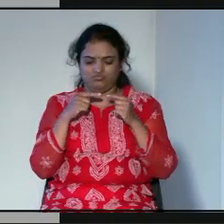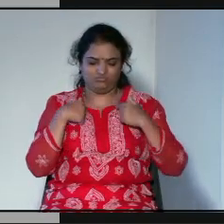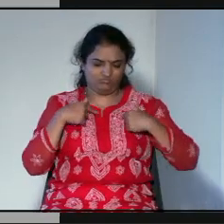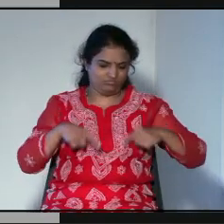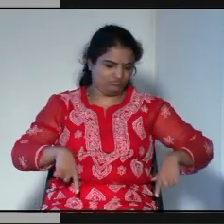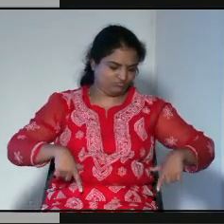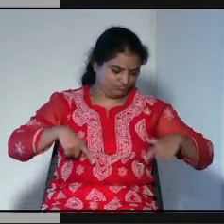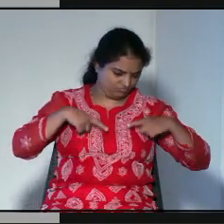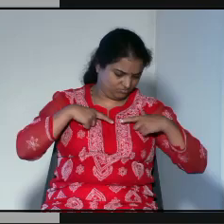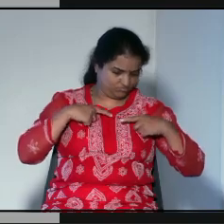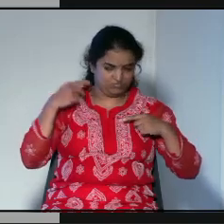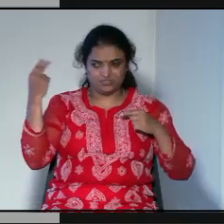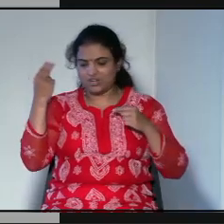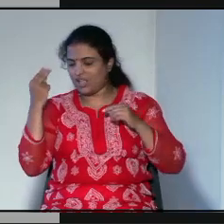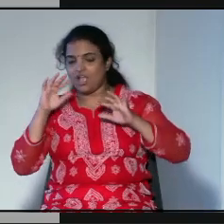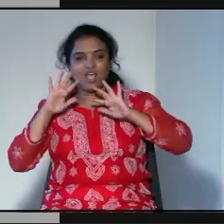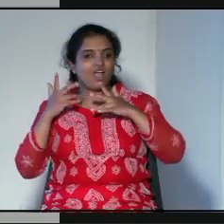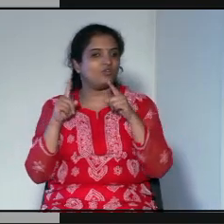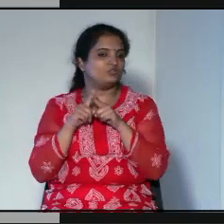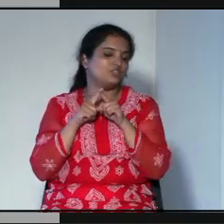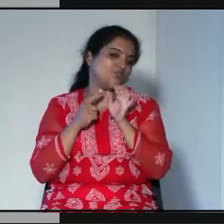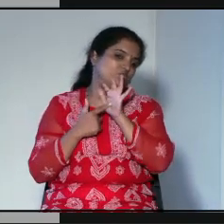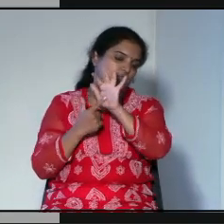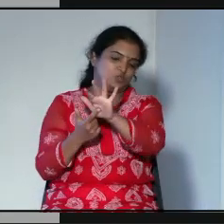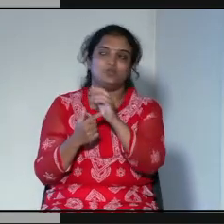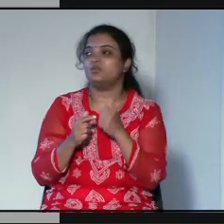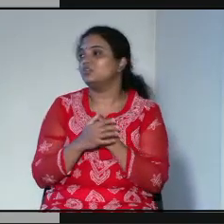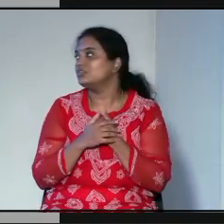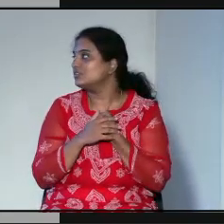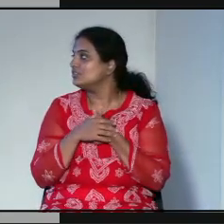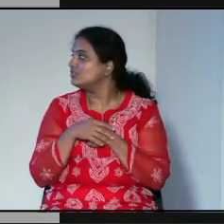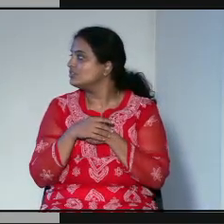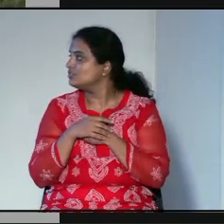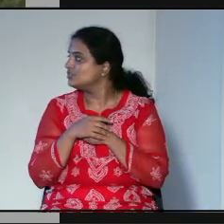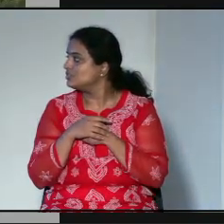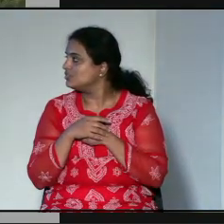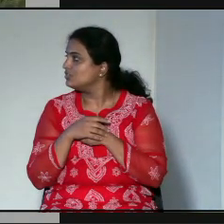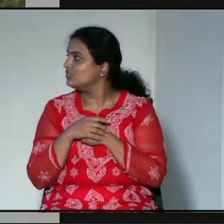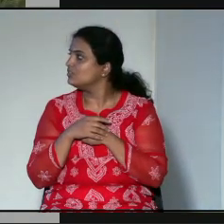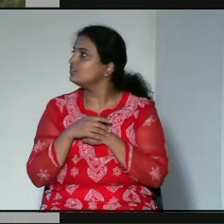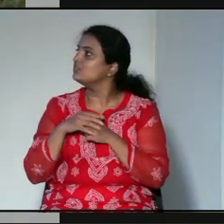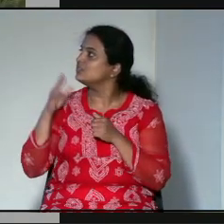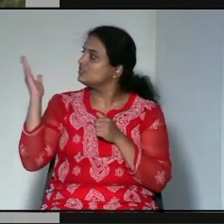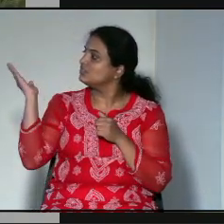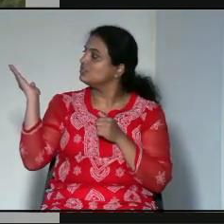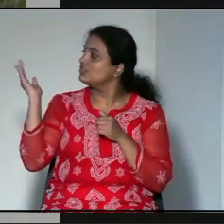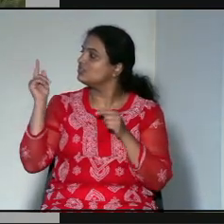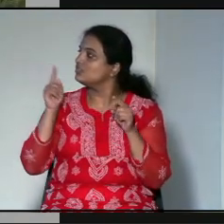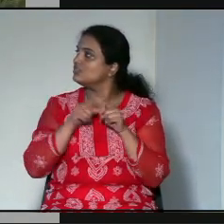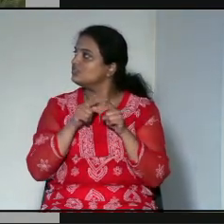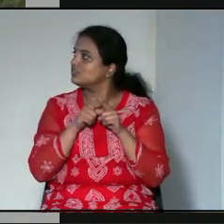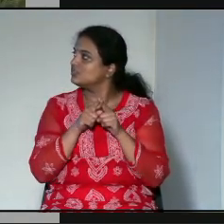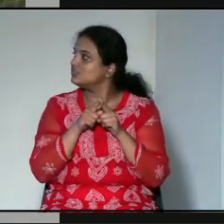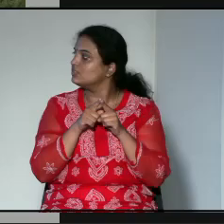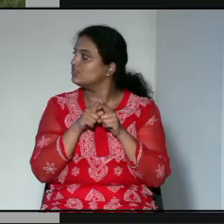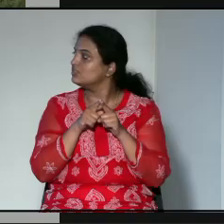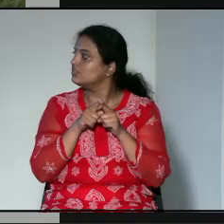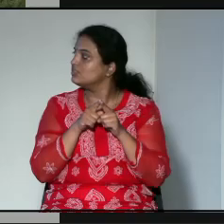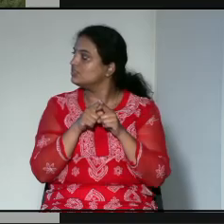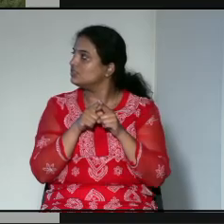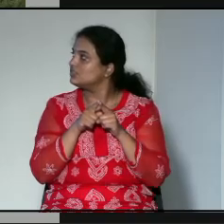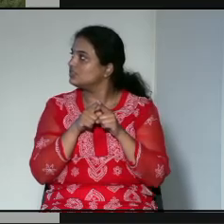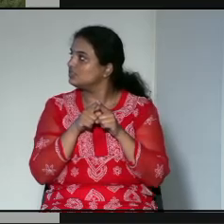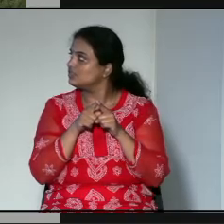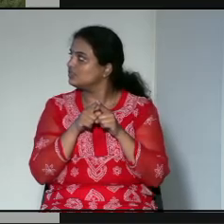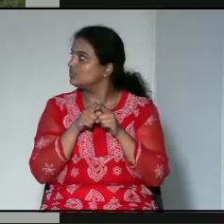and the afterlife. Okay. She also produces these lyrical